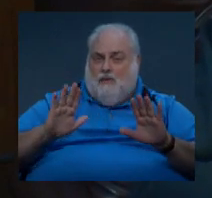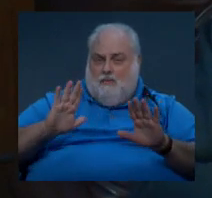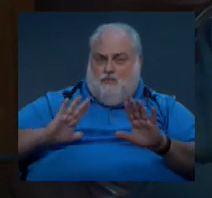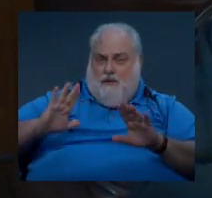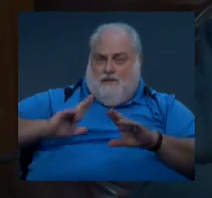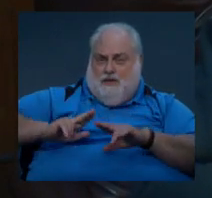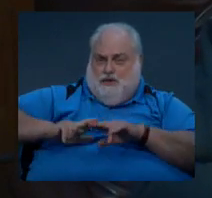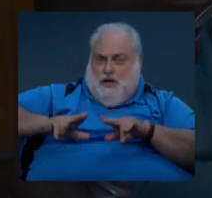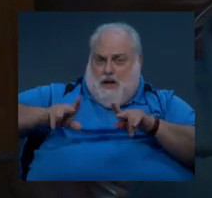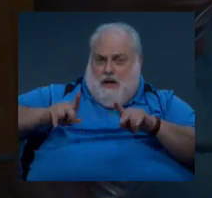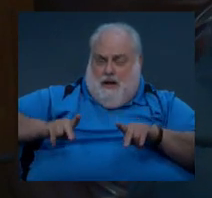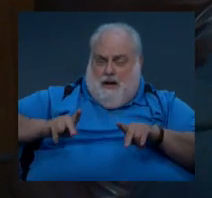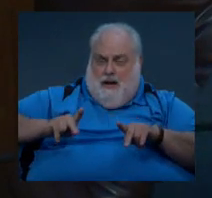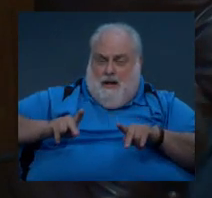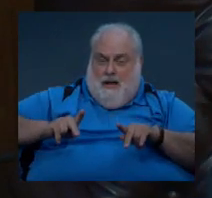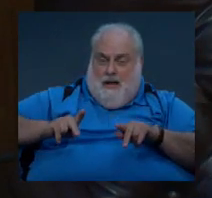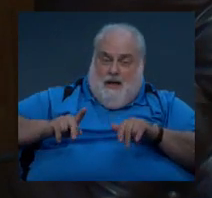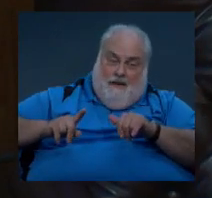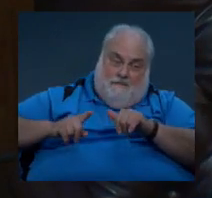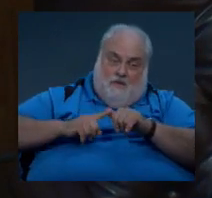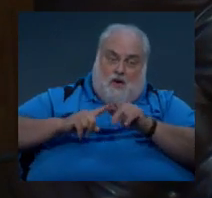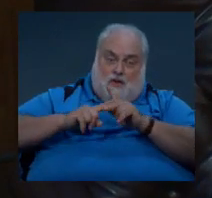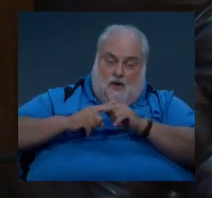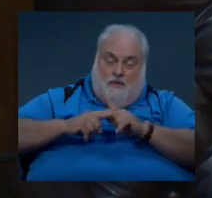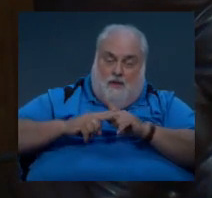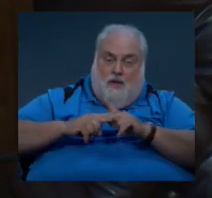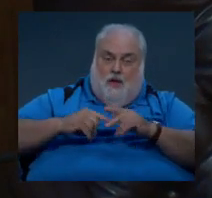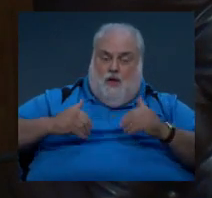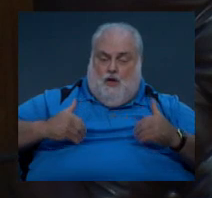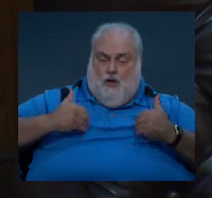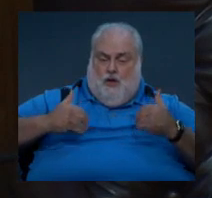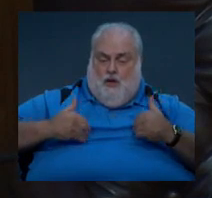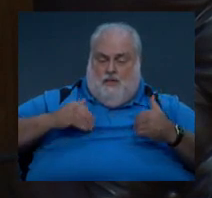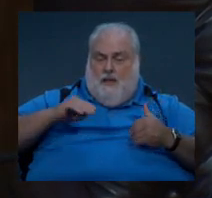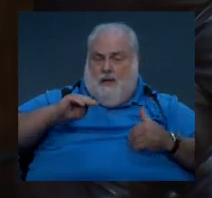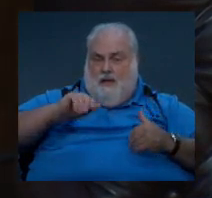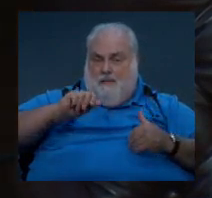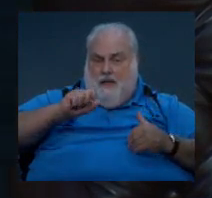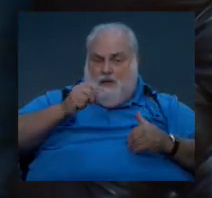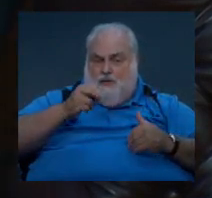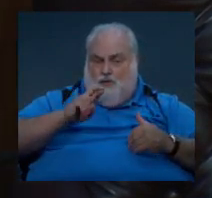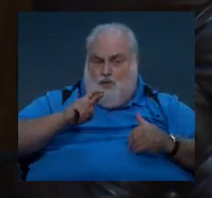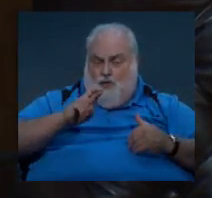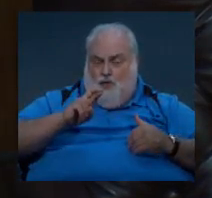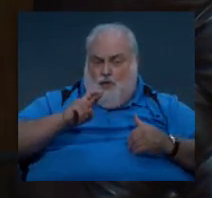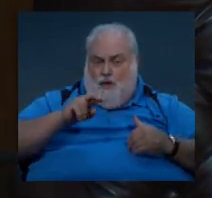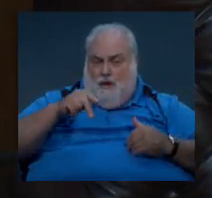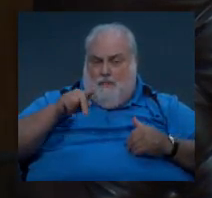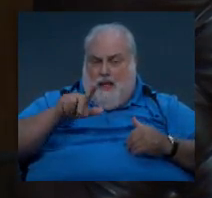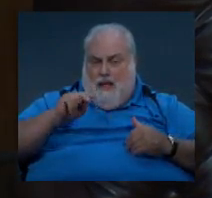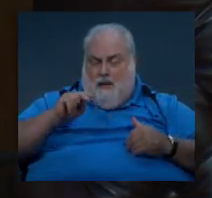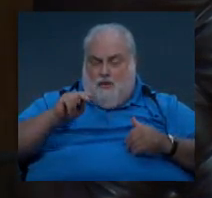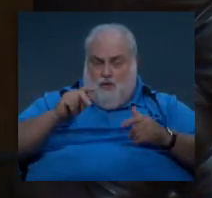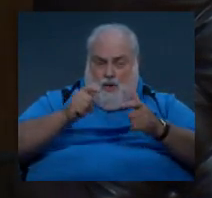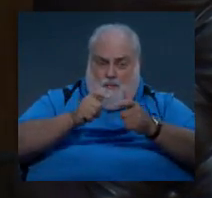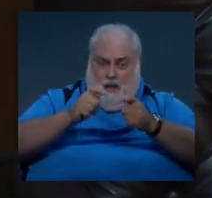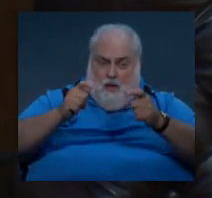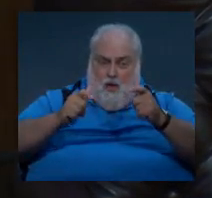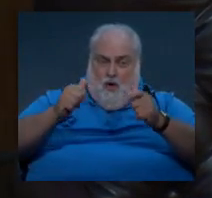and was really our youth master plan was part of the genesis for enlarging this. And actually,